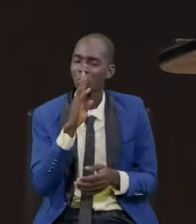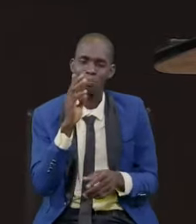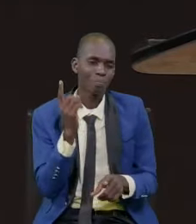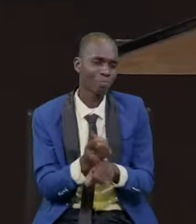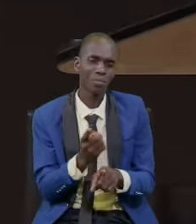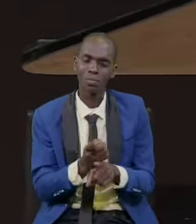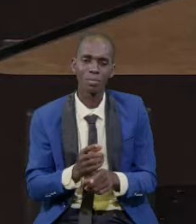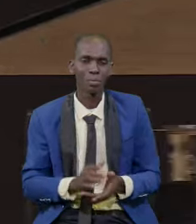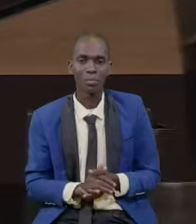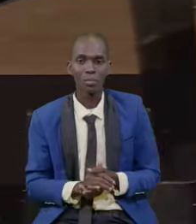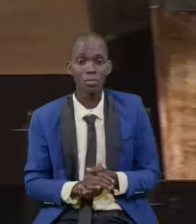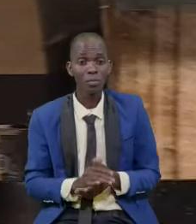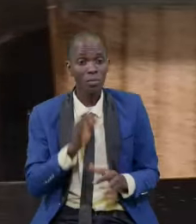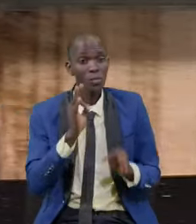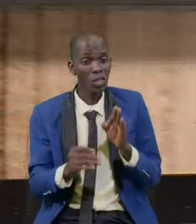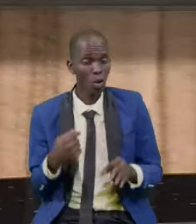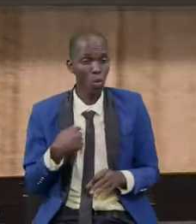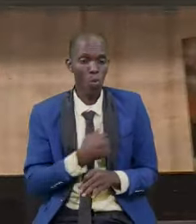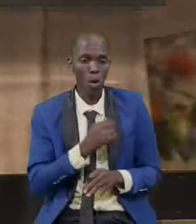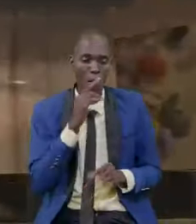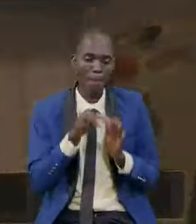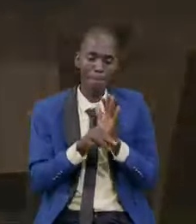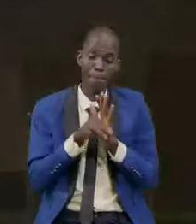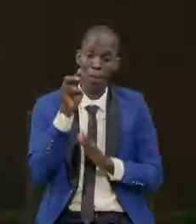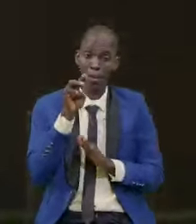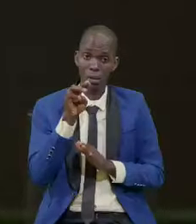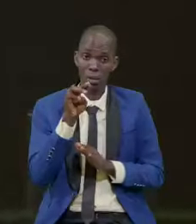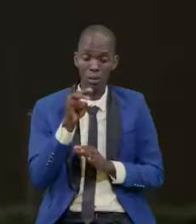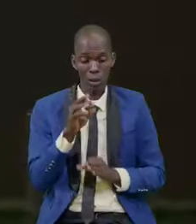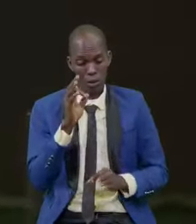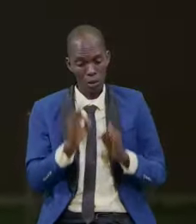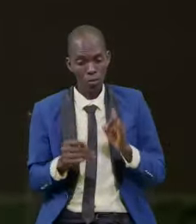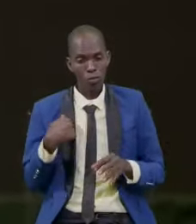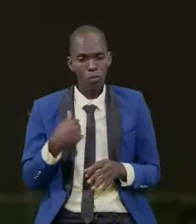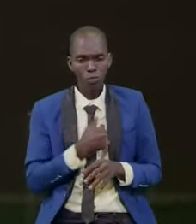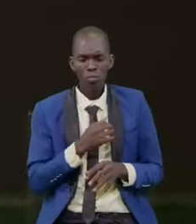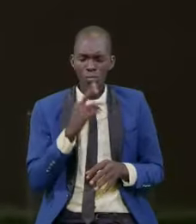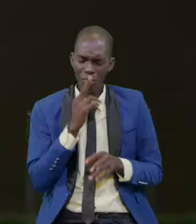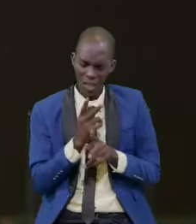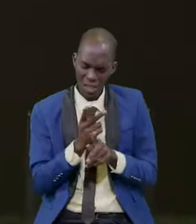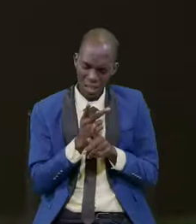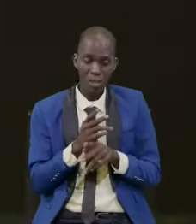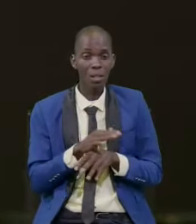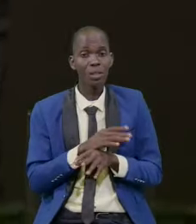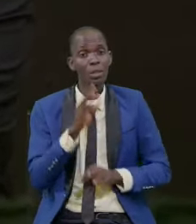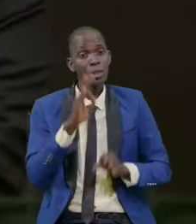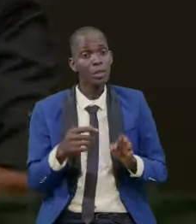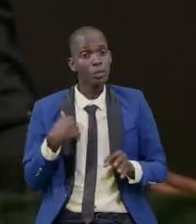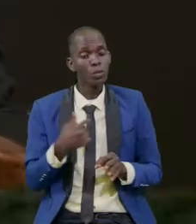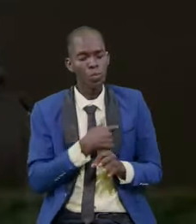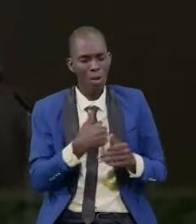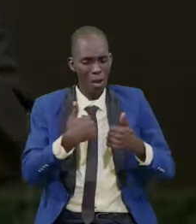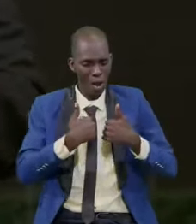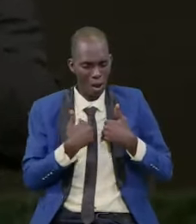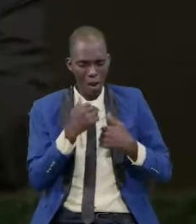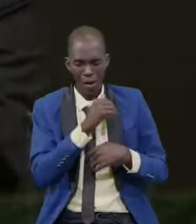says if we're mature, if we're thoughtful, if we are purposeful, we'll